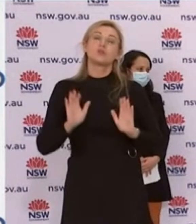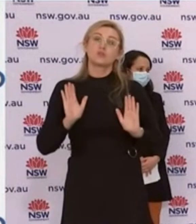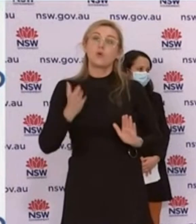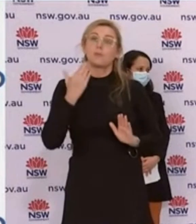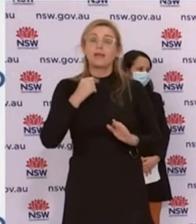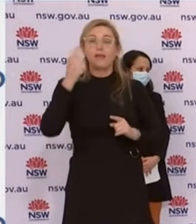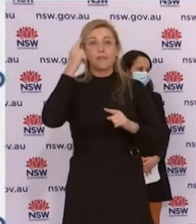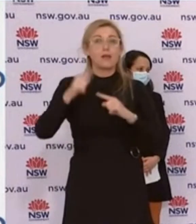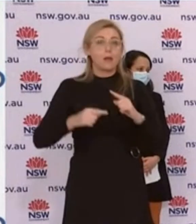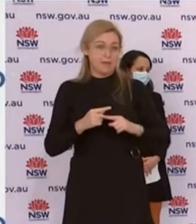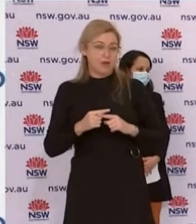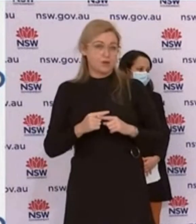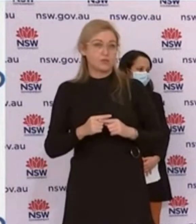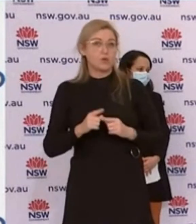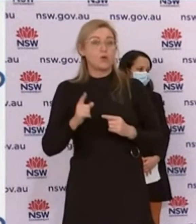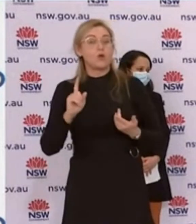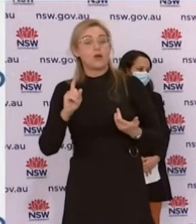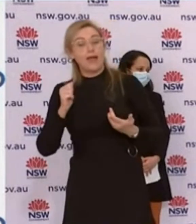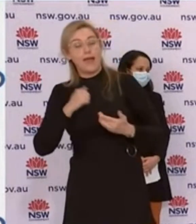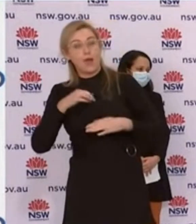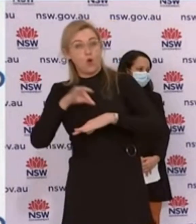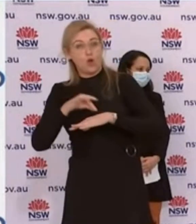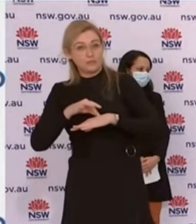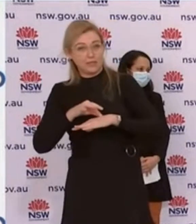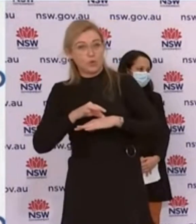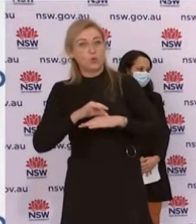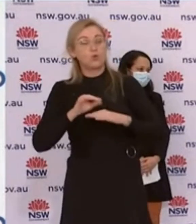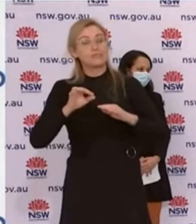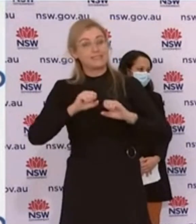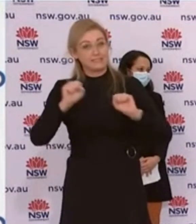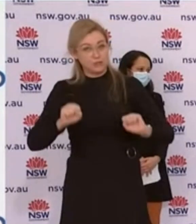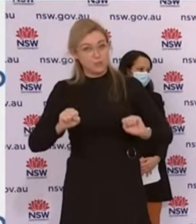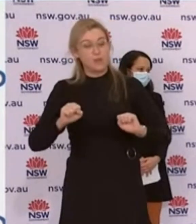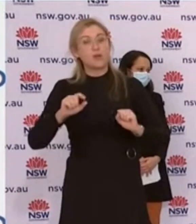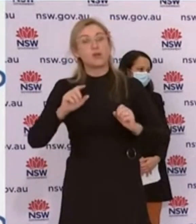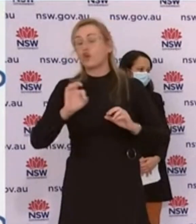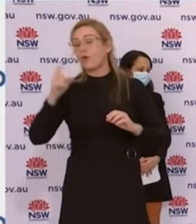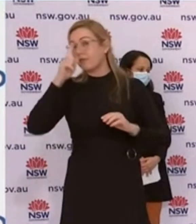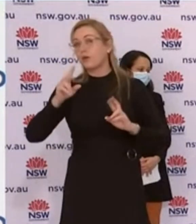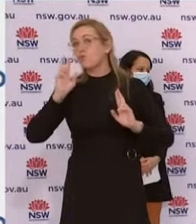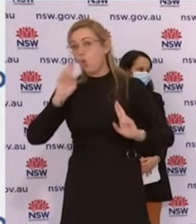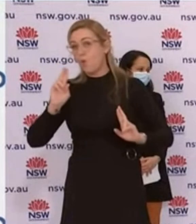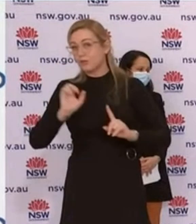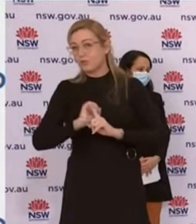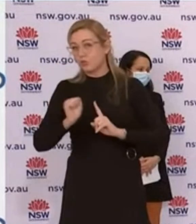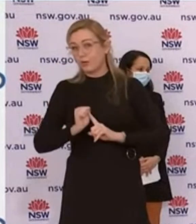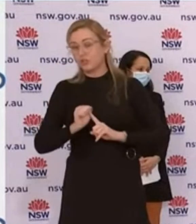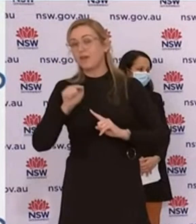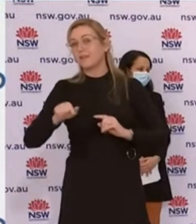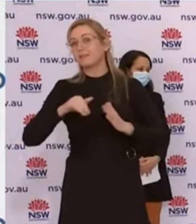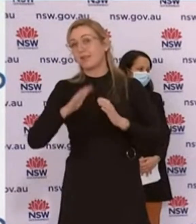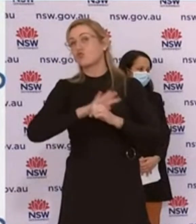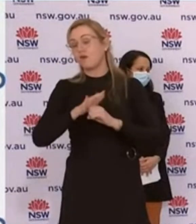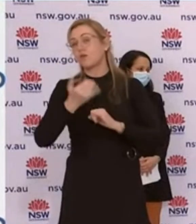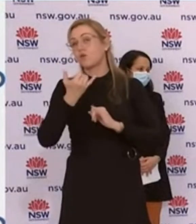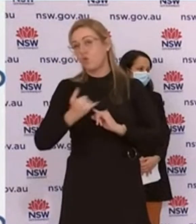and its ability to cope based on what you'd expect in a pandemic, not what you'd expect under normal circumstances. So there are also